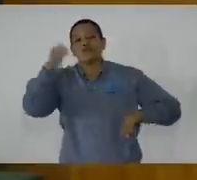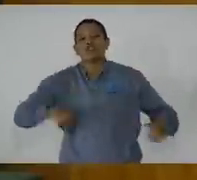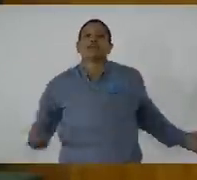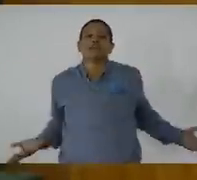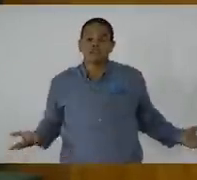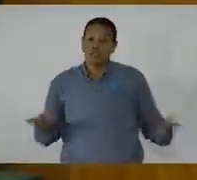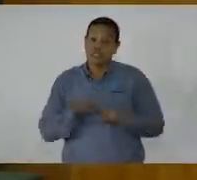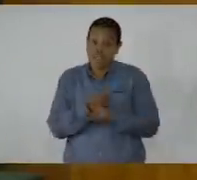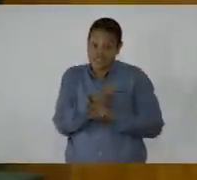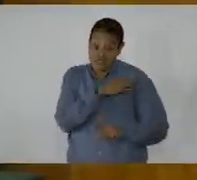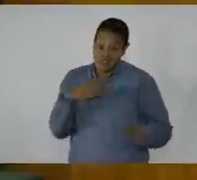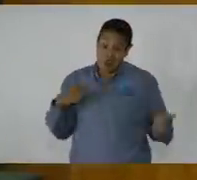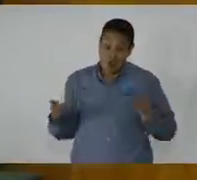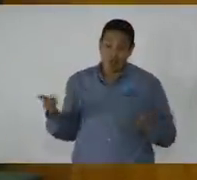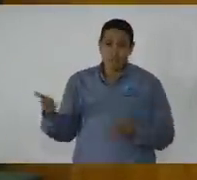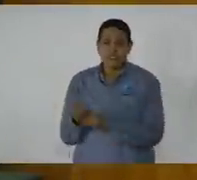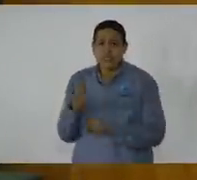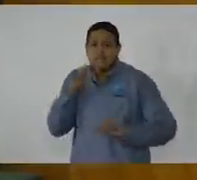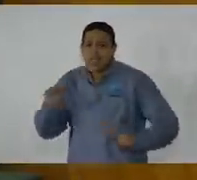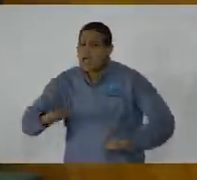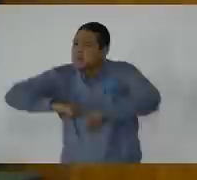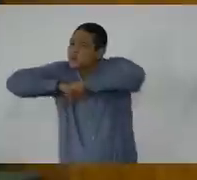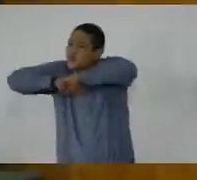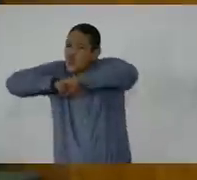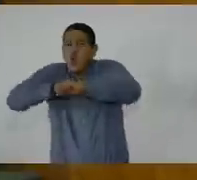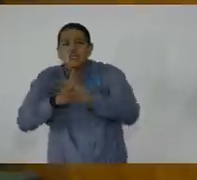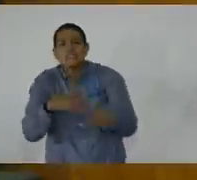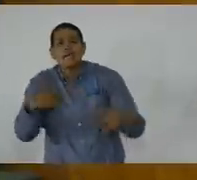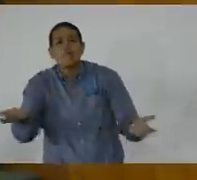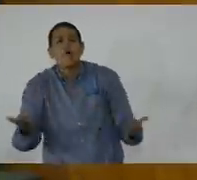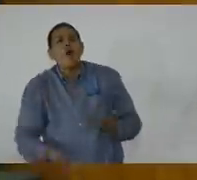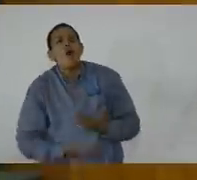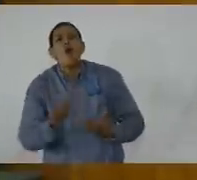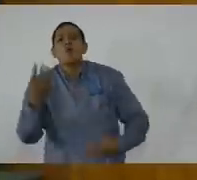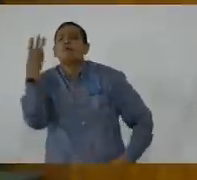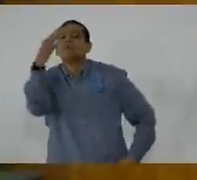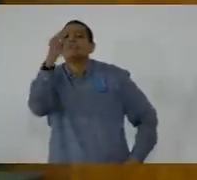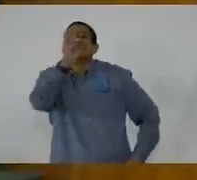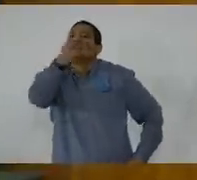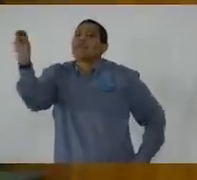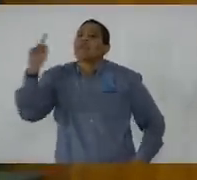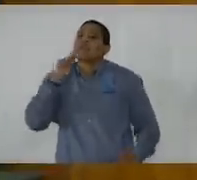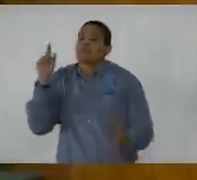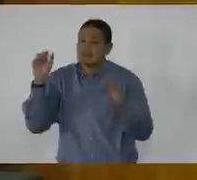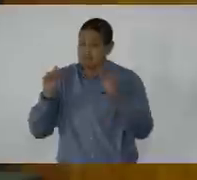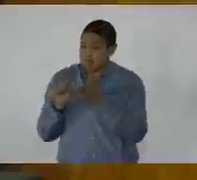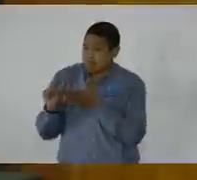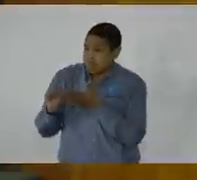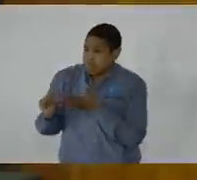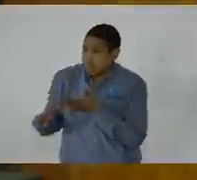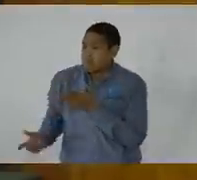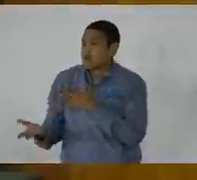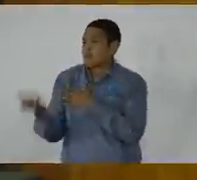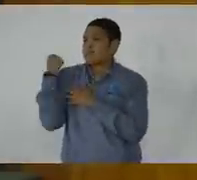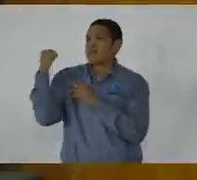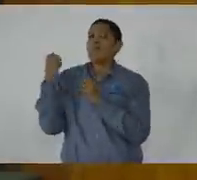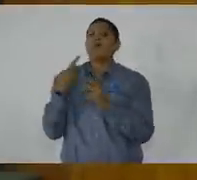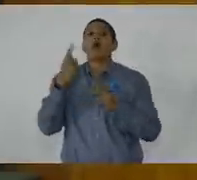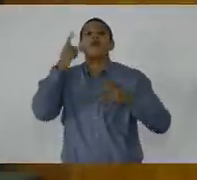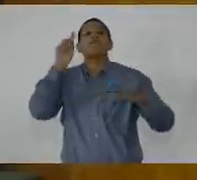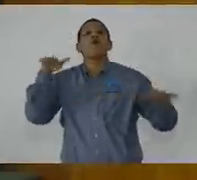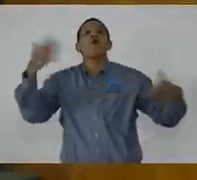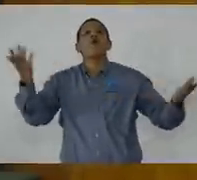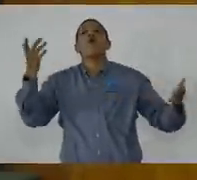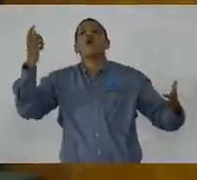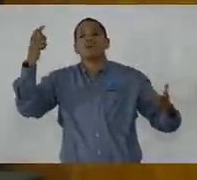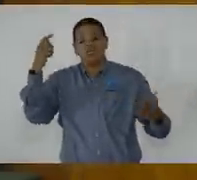The Commission, Madam Speaker, was able to secure nearly $16 million in compensation and refund on behalf of